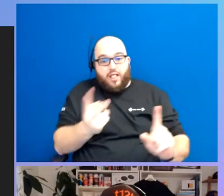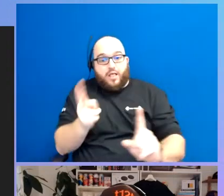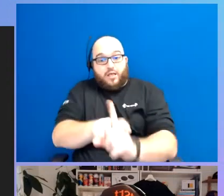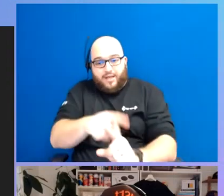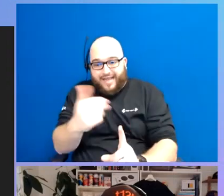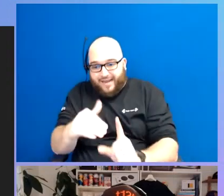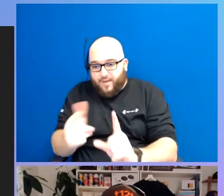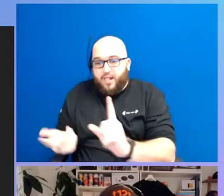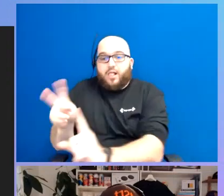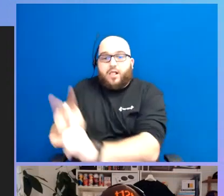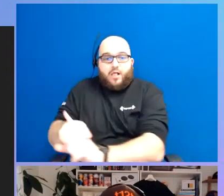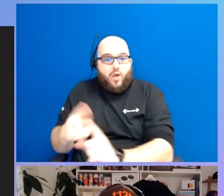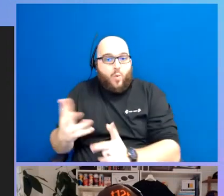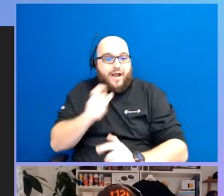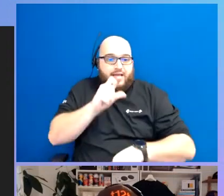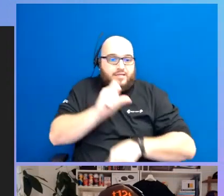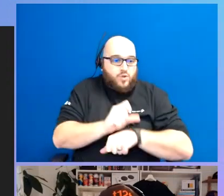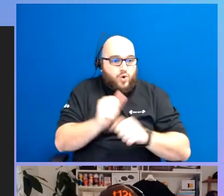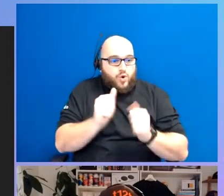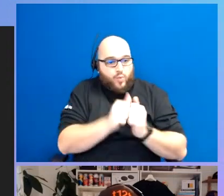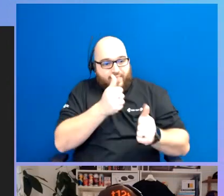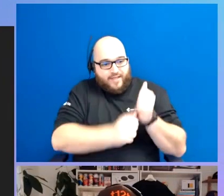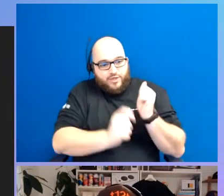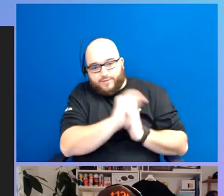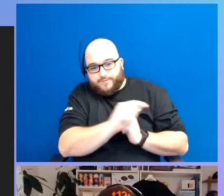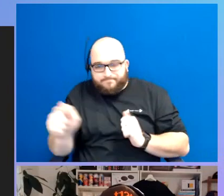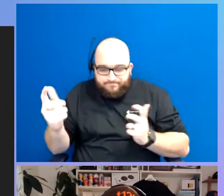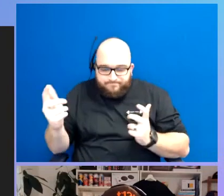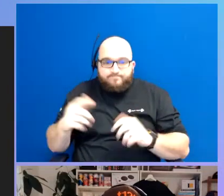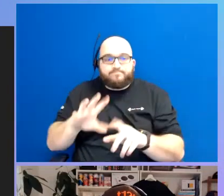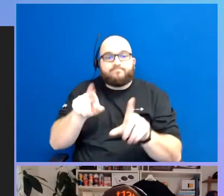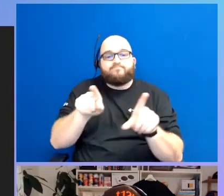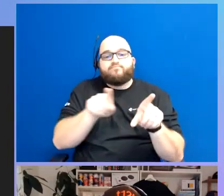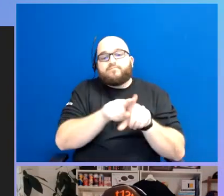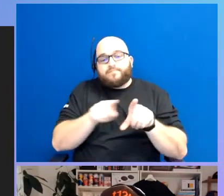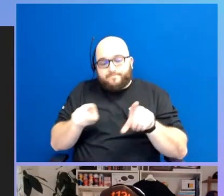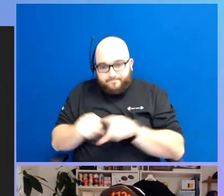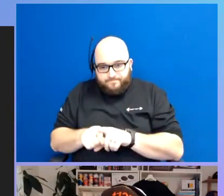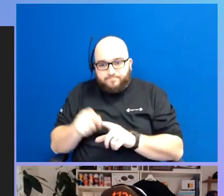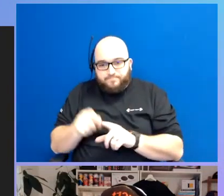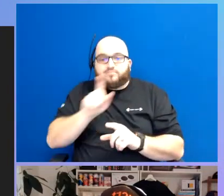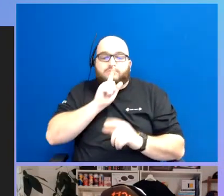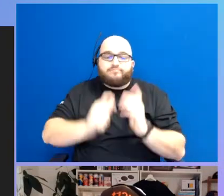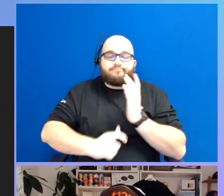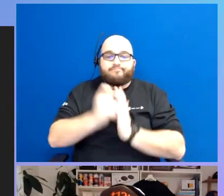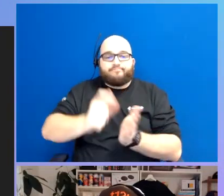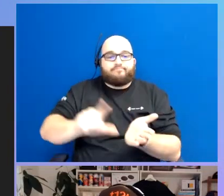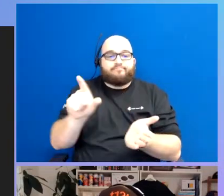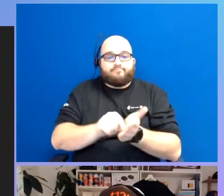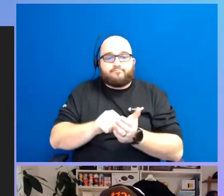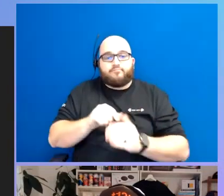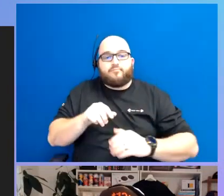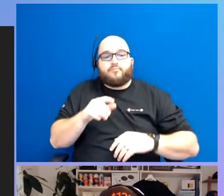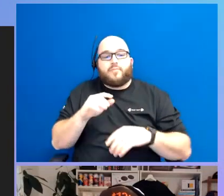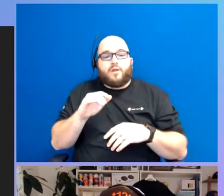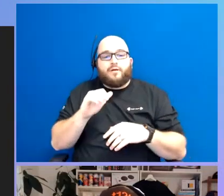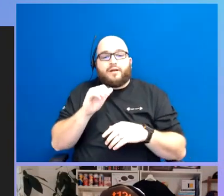your emails. And then also this talk is also an article on